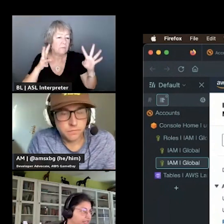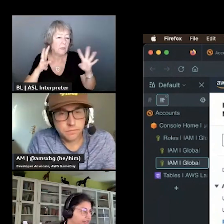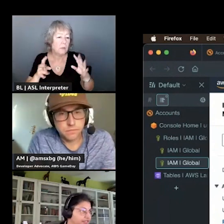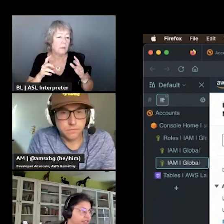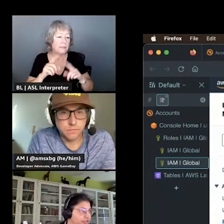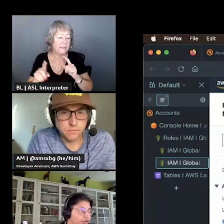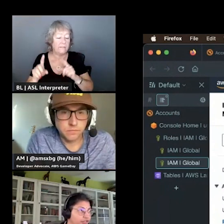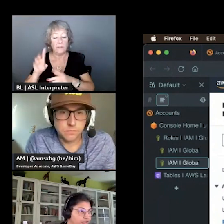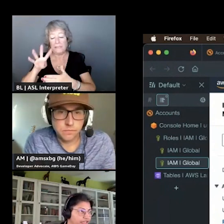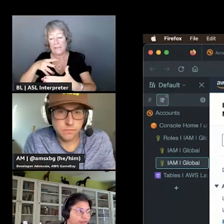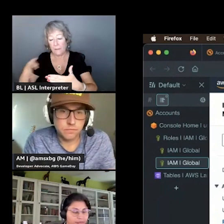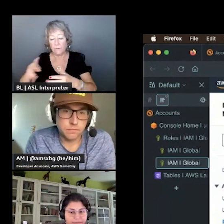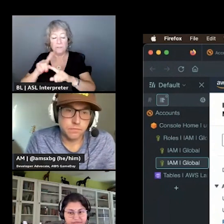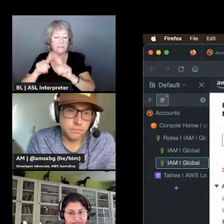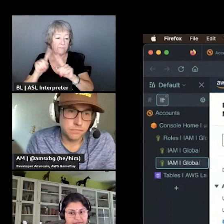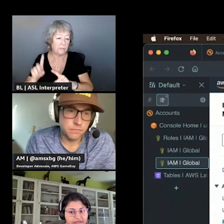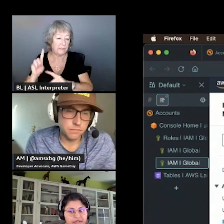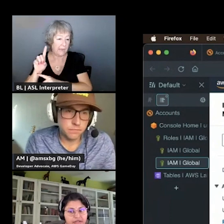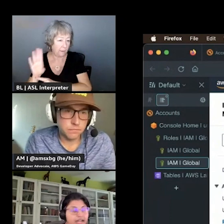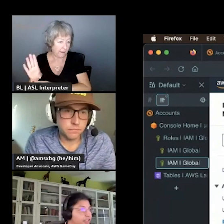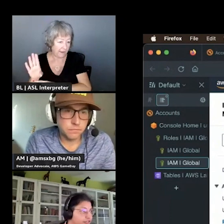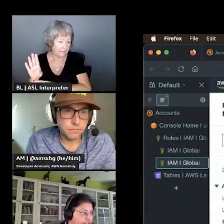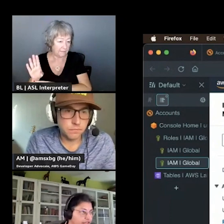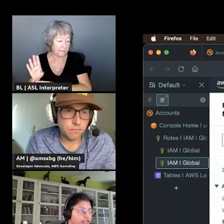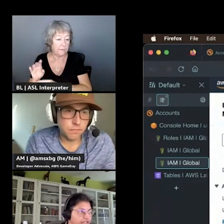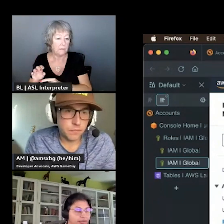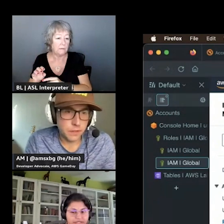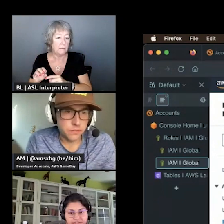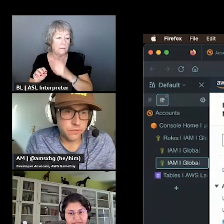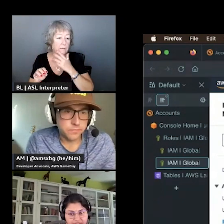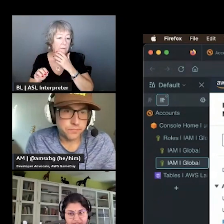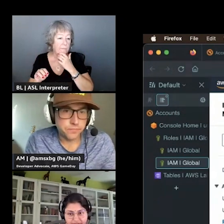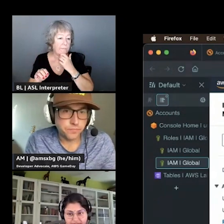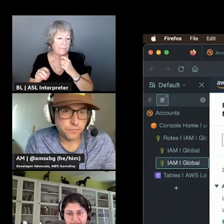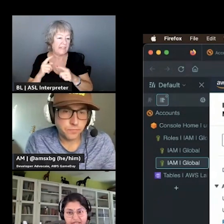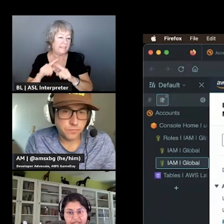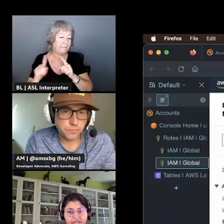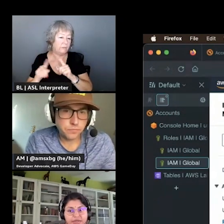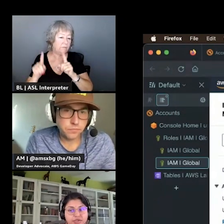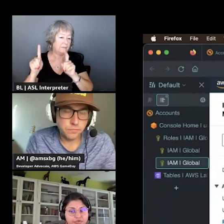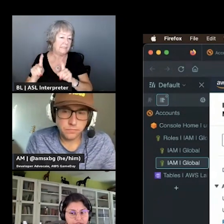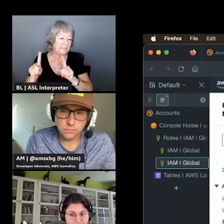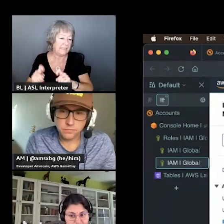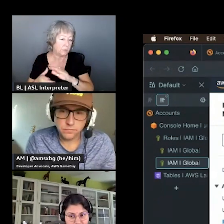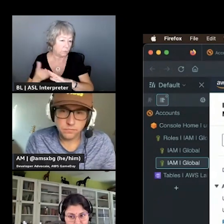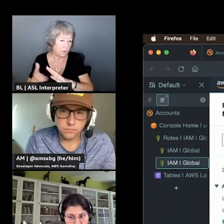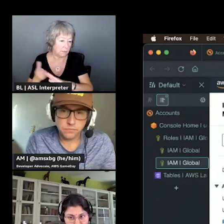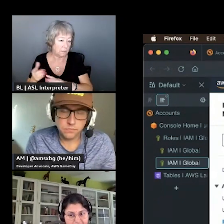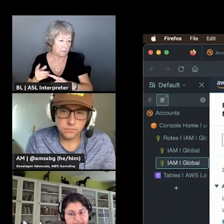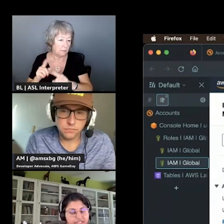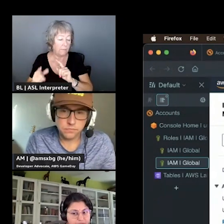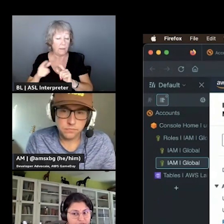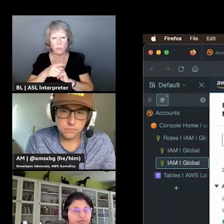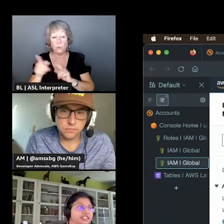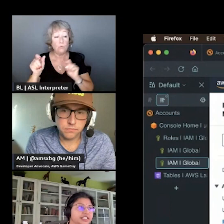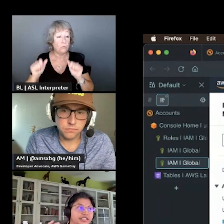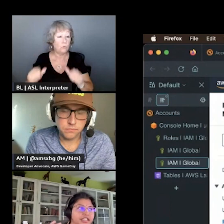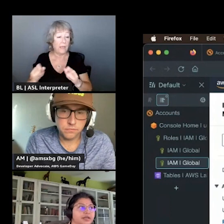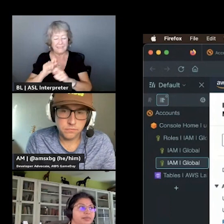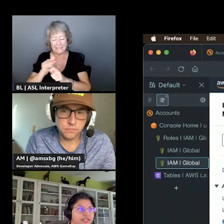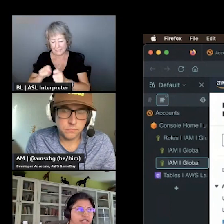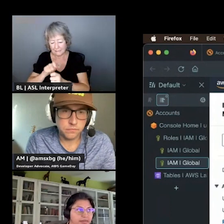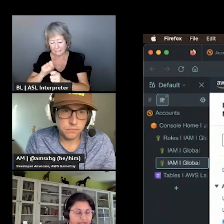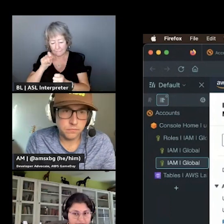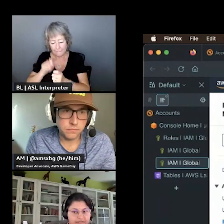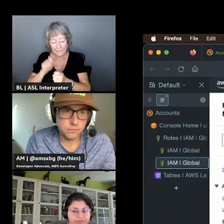databases and tables for different demo purposes and different test runs and trials. But you feel free to go ahead and specify just